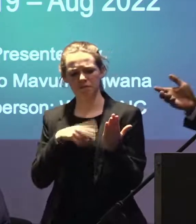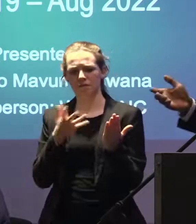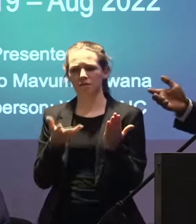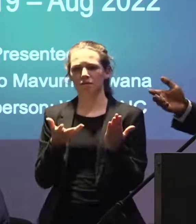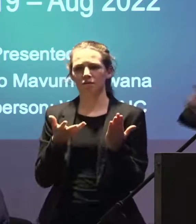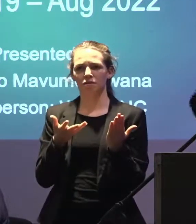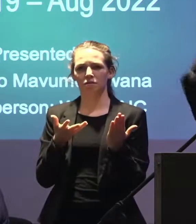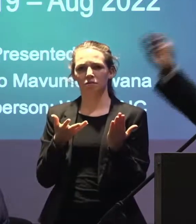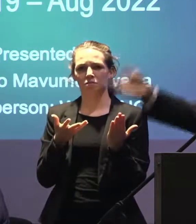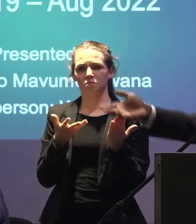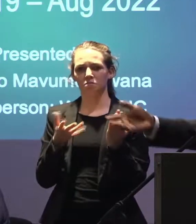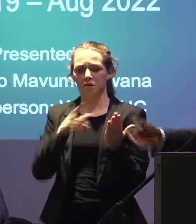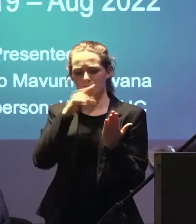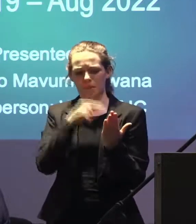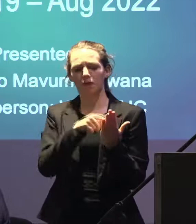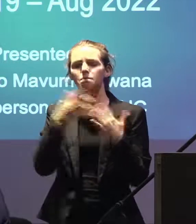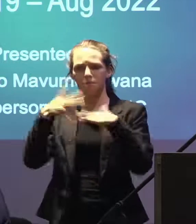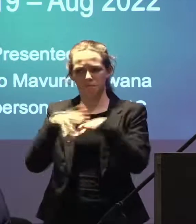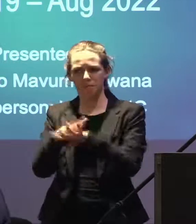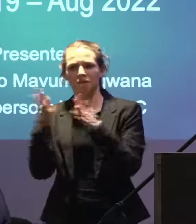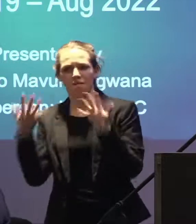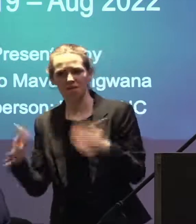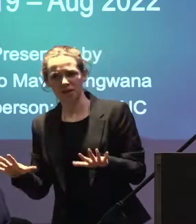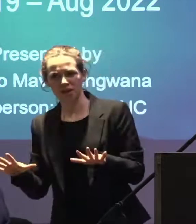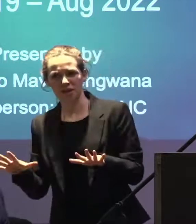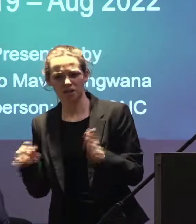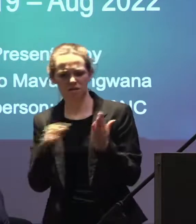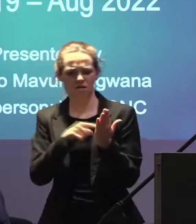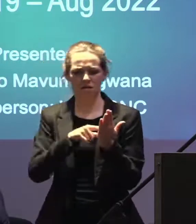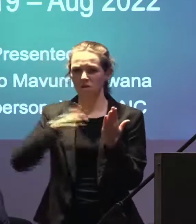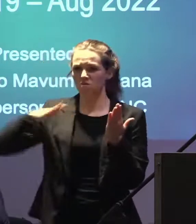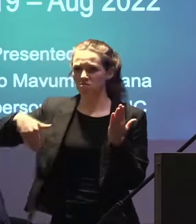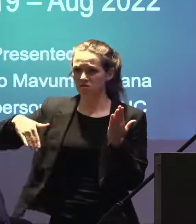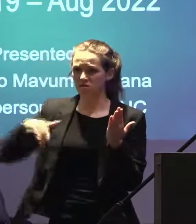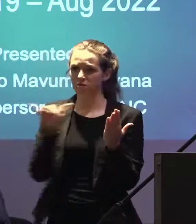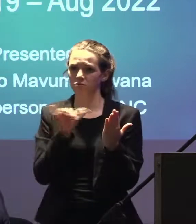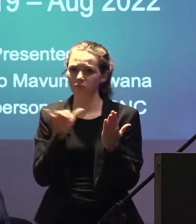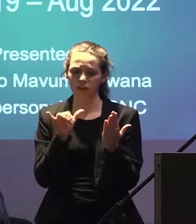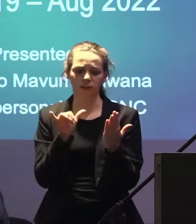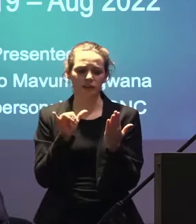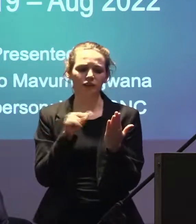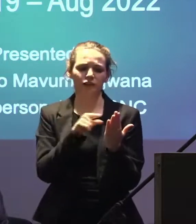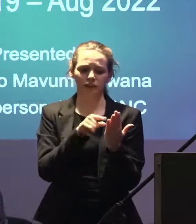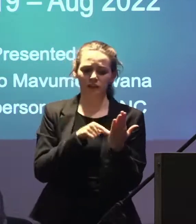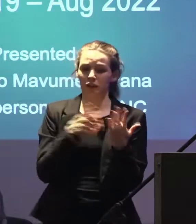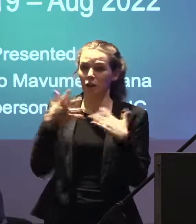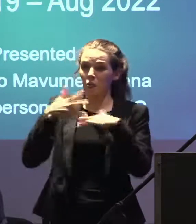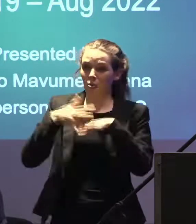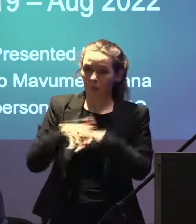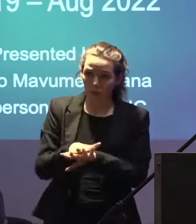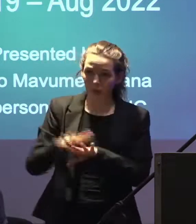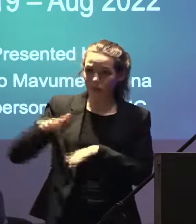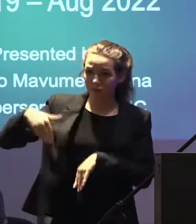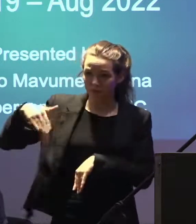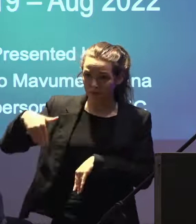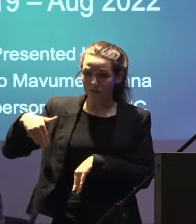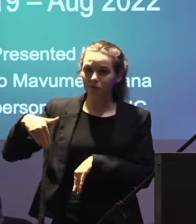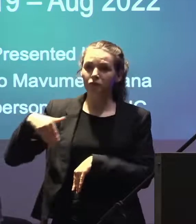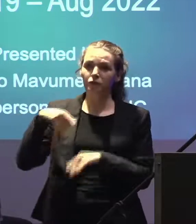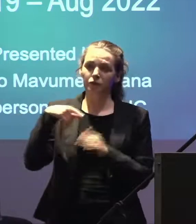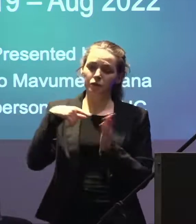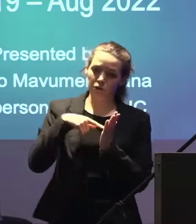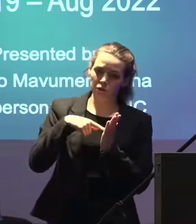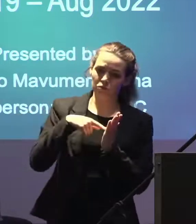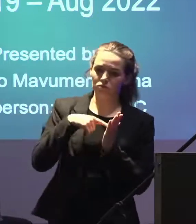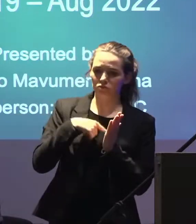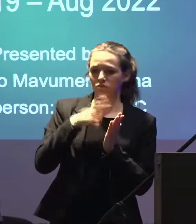which names have been implemented and which names have not been implemented? Those names that have not been implemented will then go and